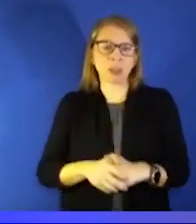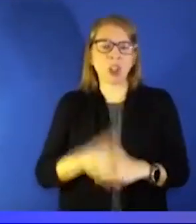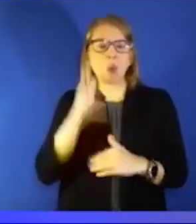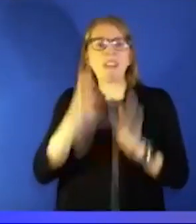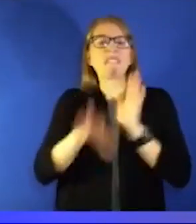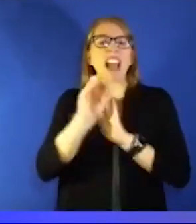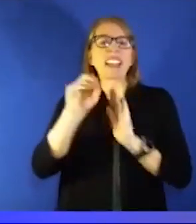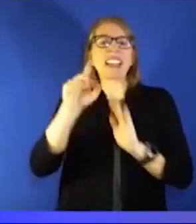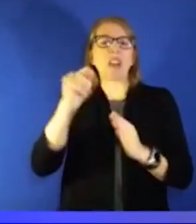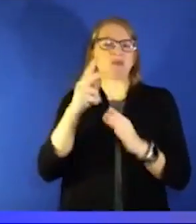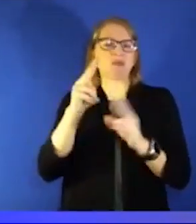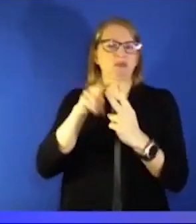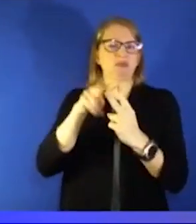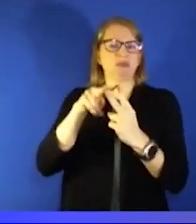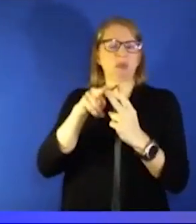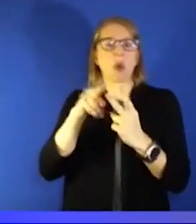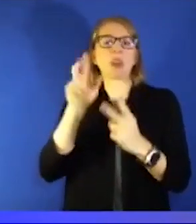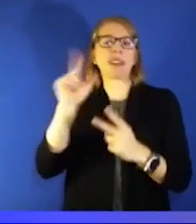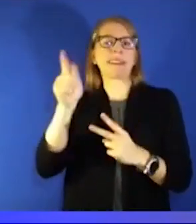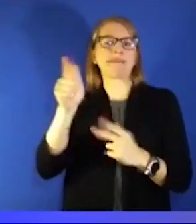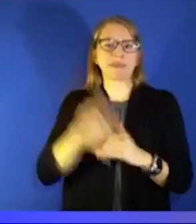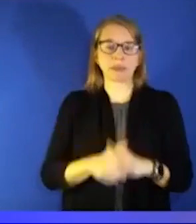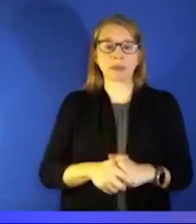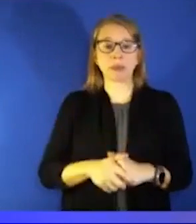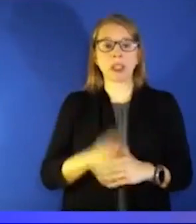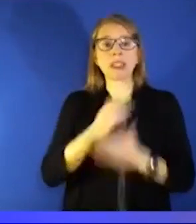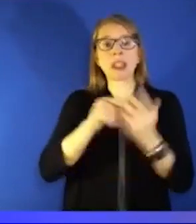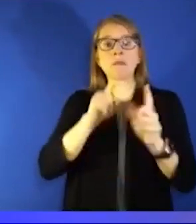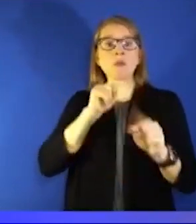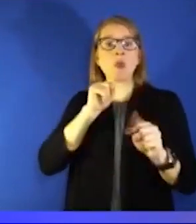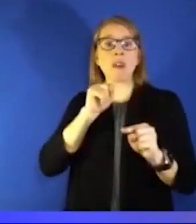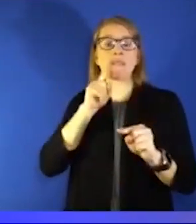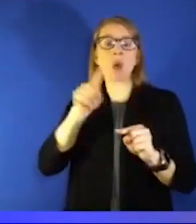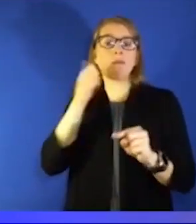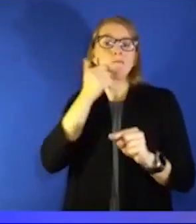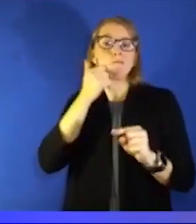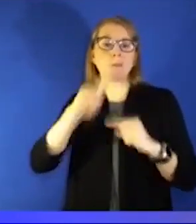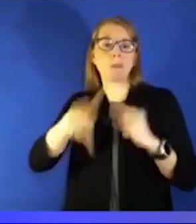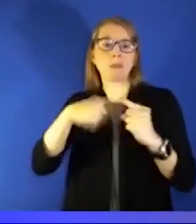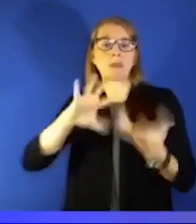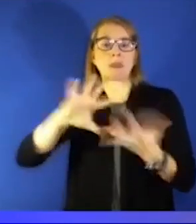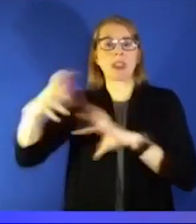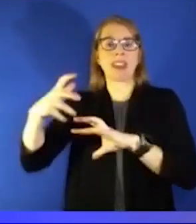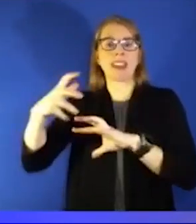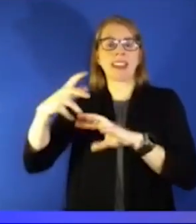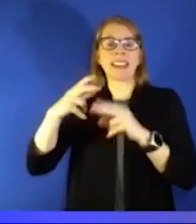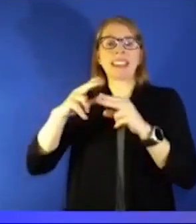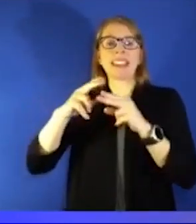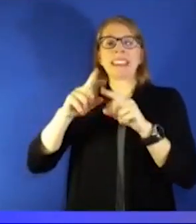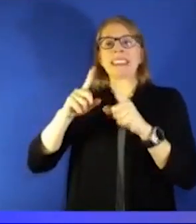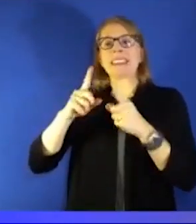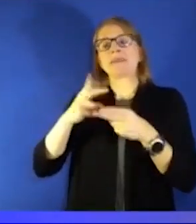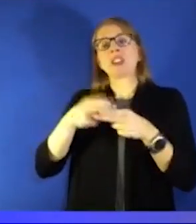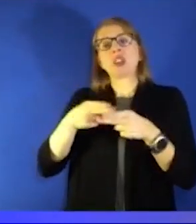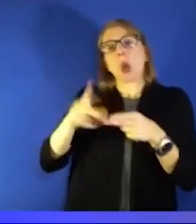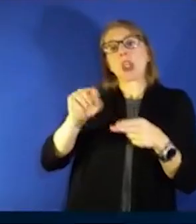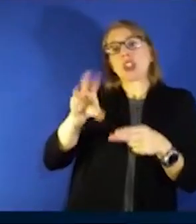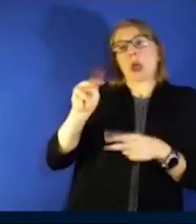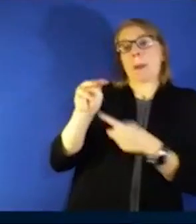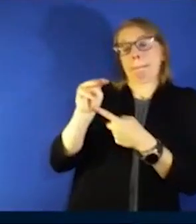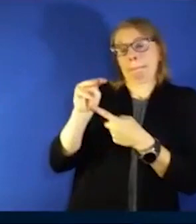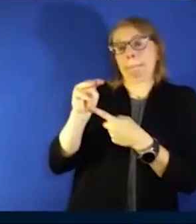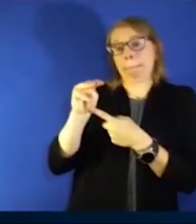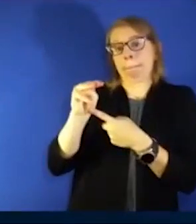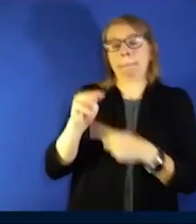seem to be reports of irregular cycles temporarily related to vaccine over the short term. And Dr. Ault, you must know that there's nothing